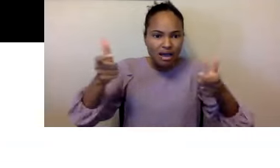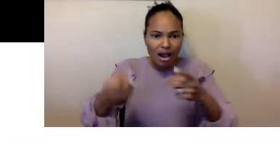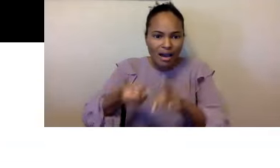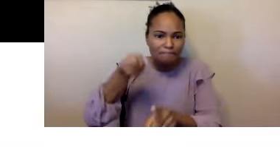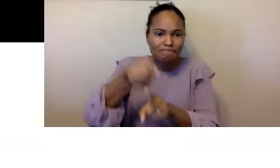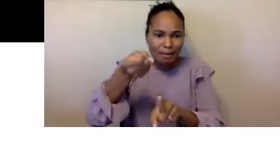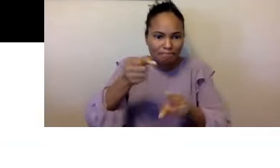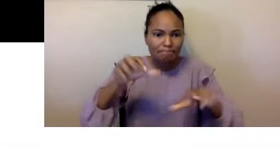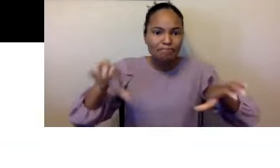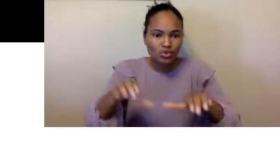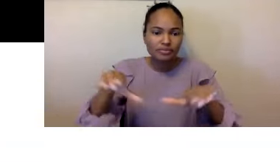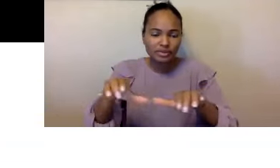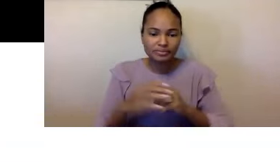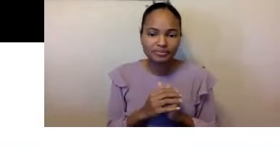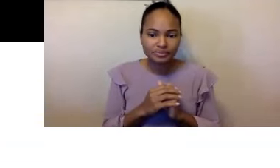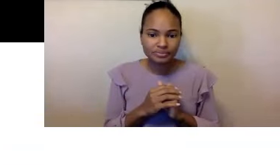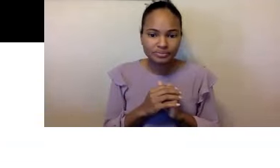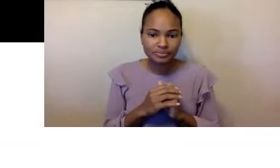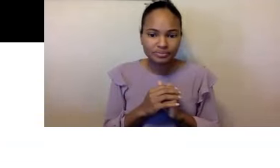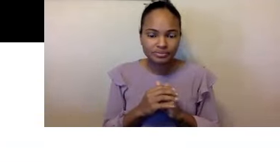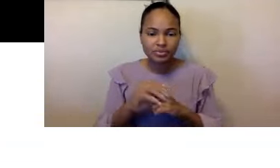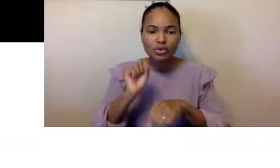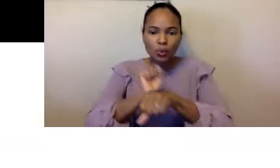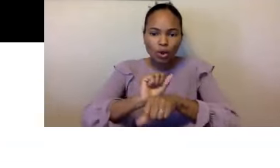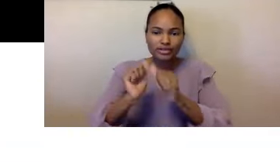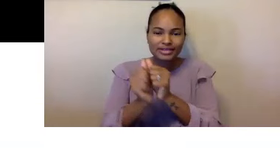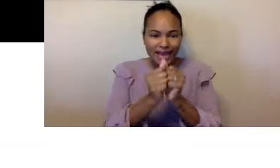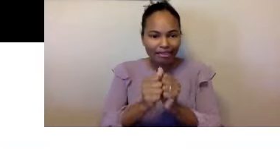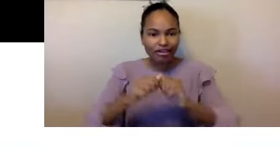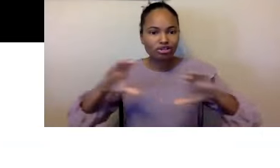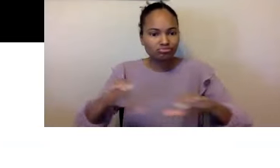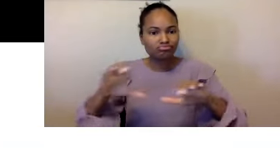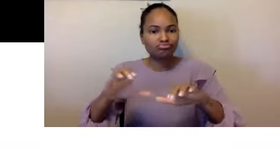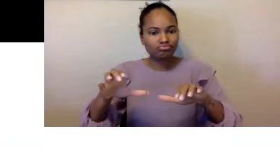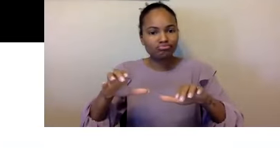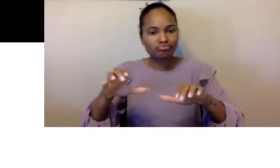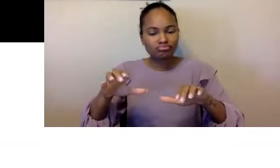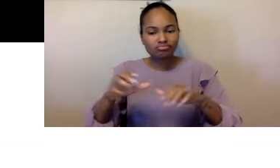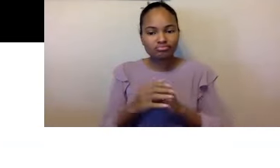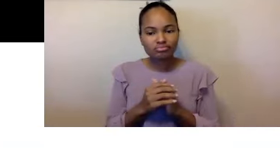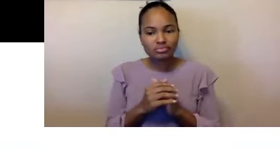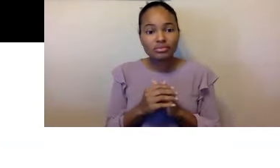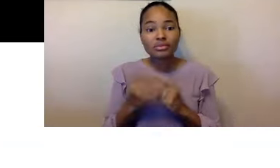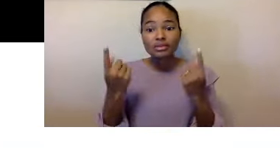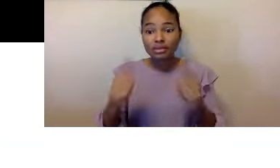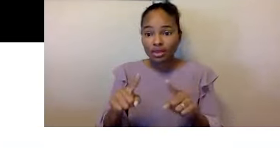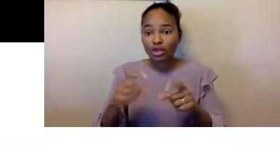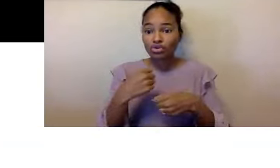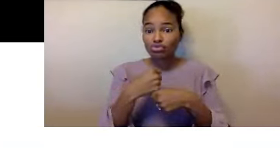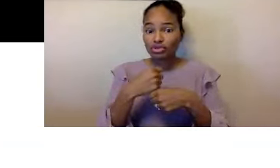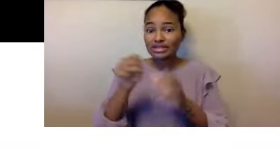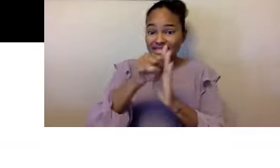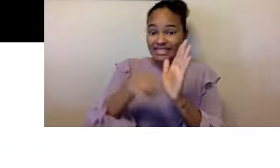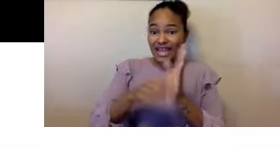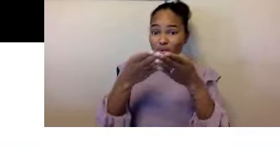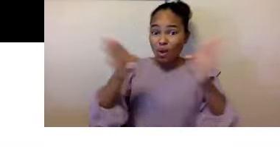a larger movement. So by creating this coalition, a statewide coalition, our hope